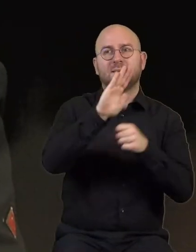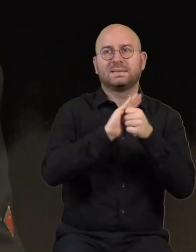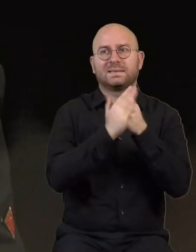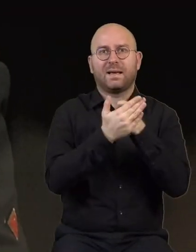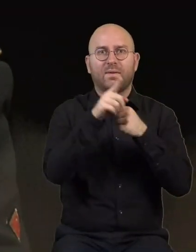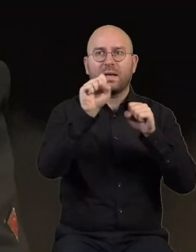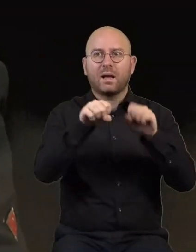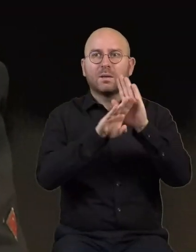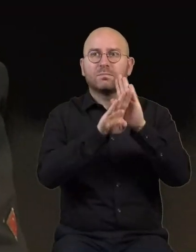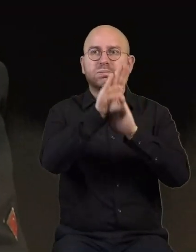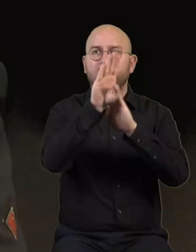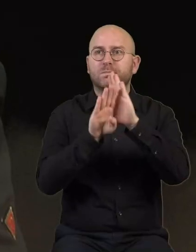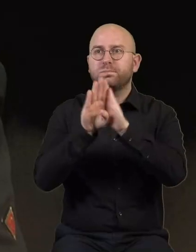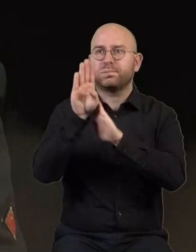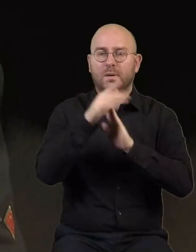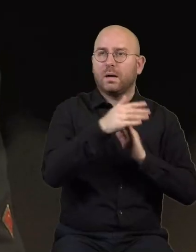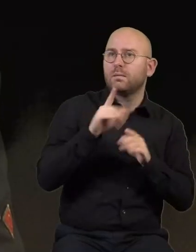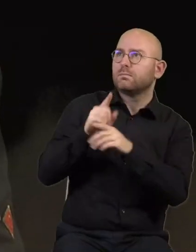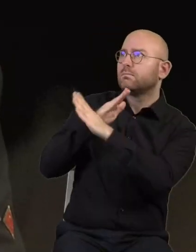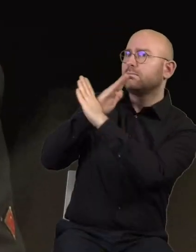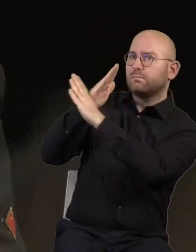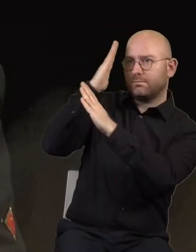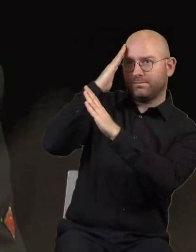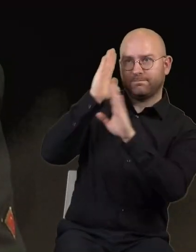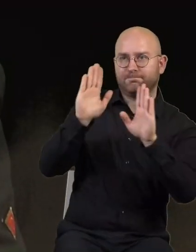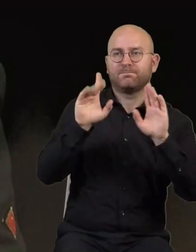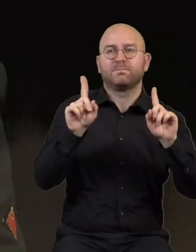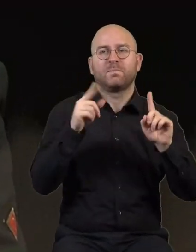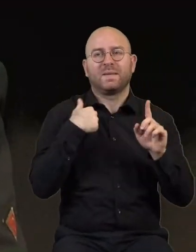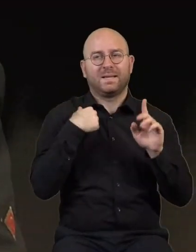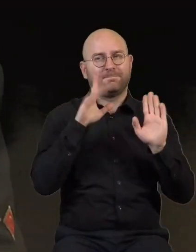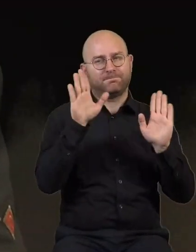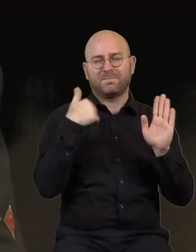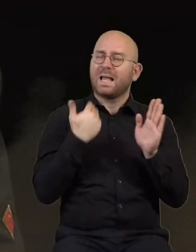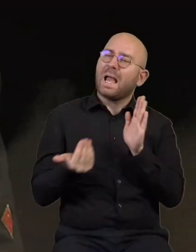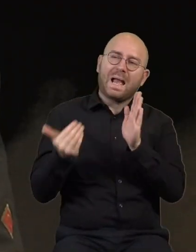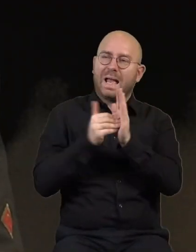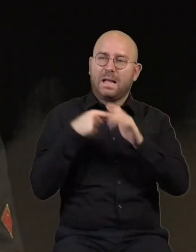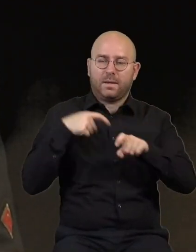I will say differently, I will start over. How can we make it more interesting for the defense industry,